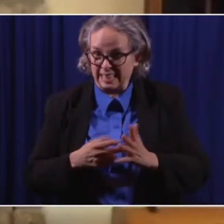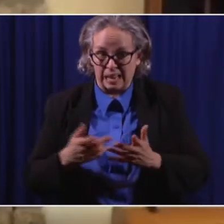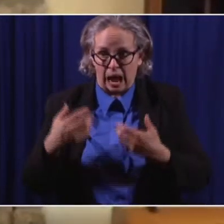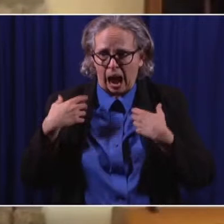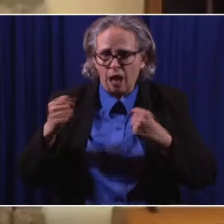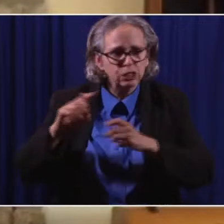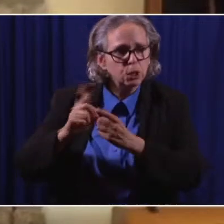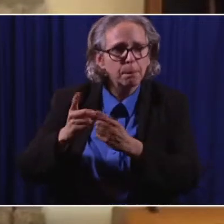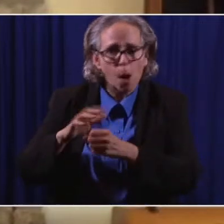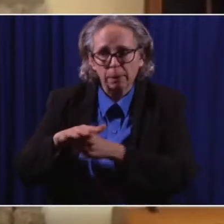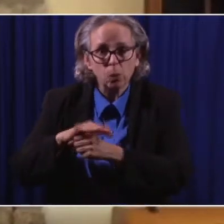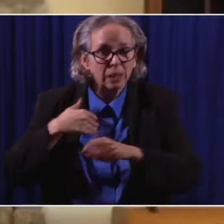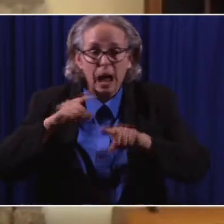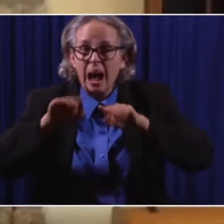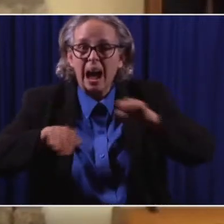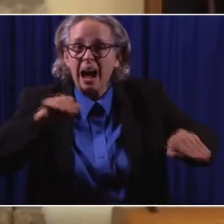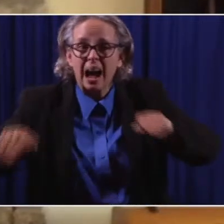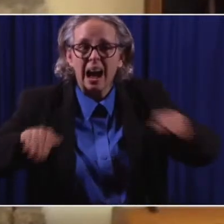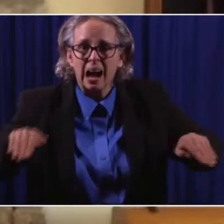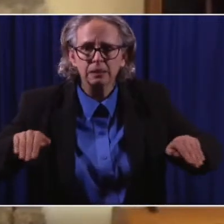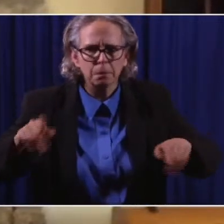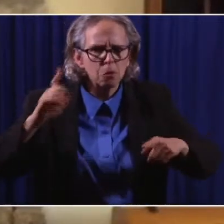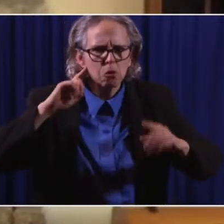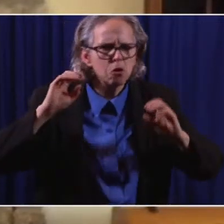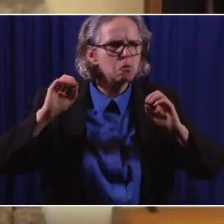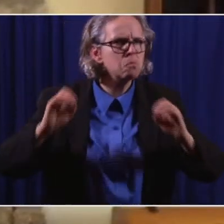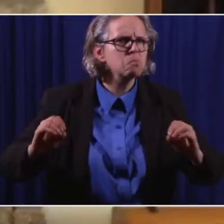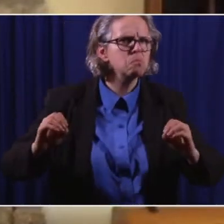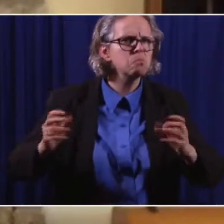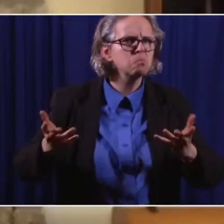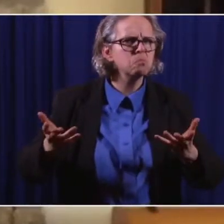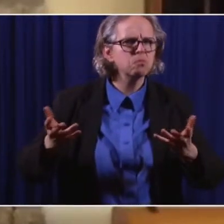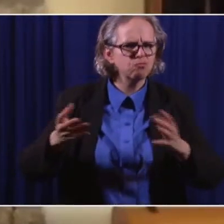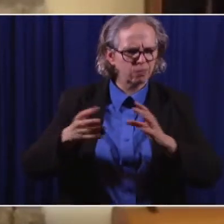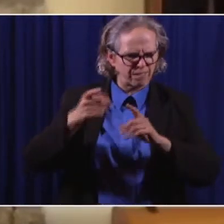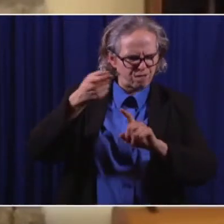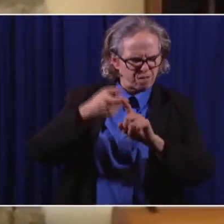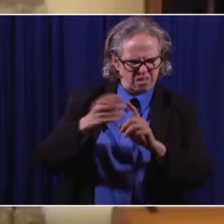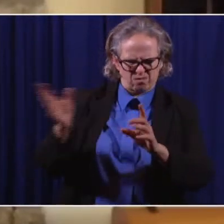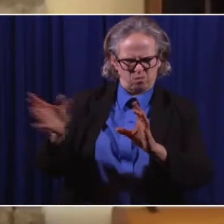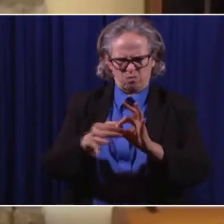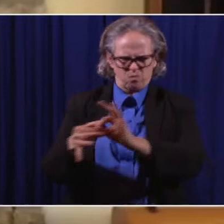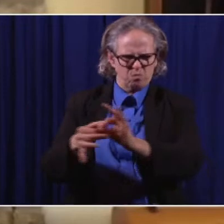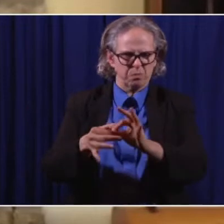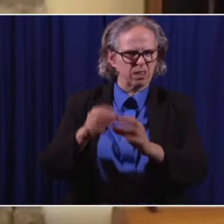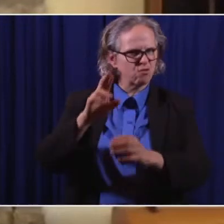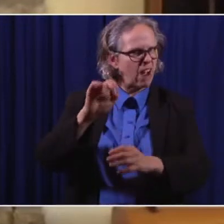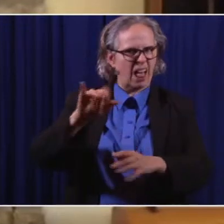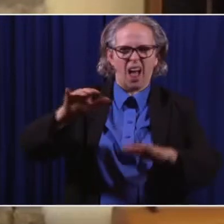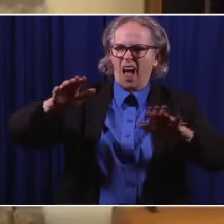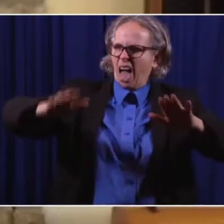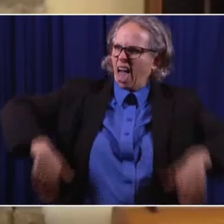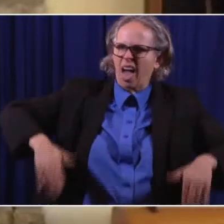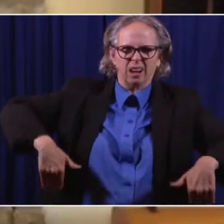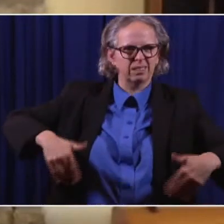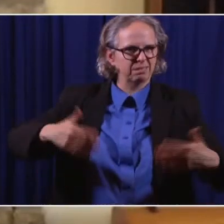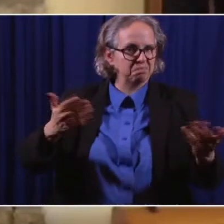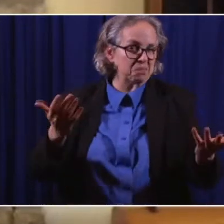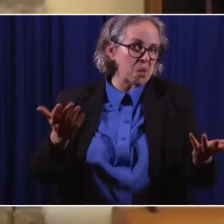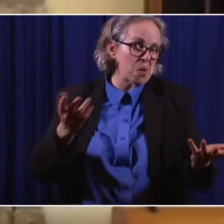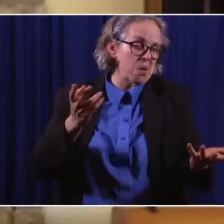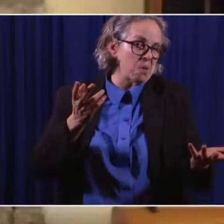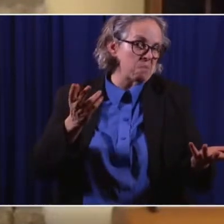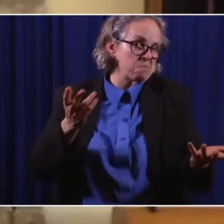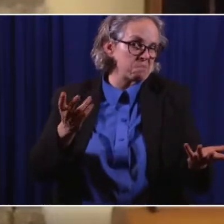line. But we try to stay in touch with them, obviously, to find out what's going on. So to my knowledge, we don't have any that we know